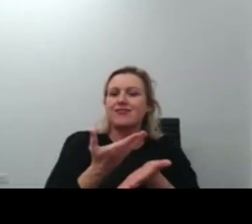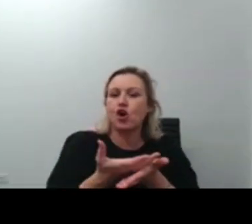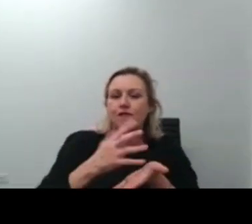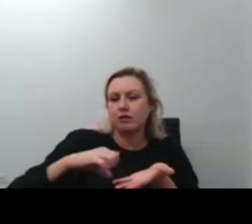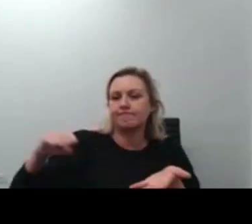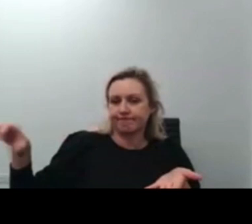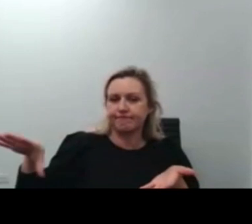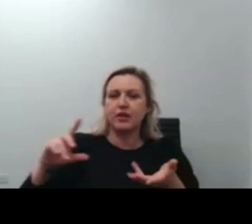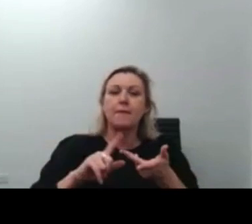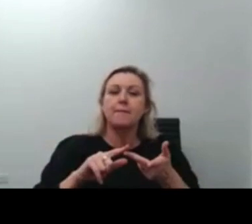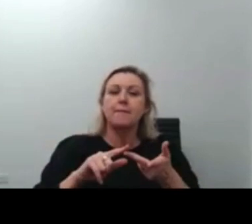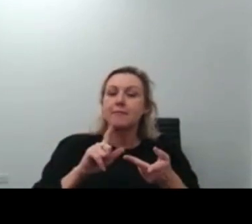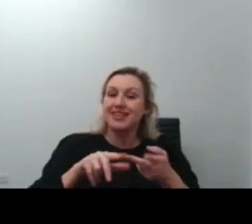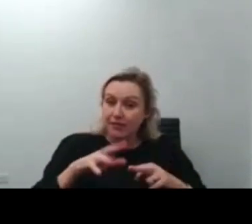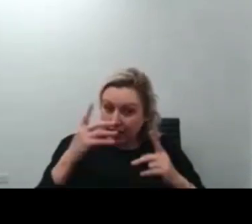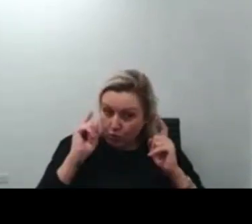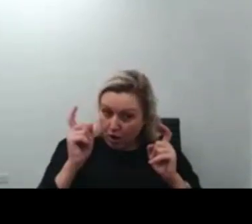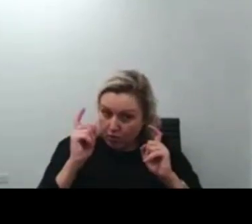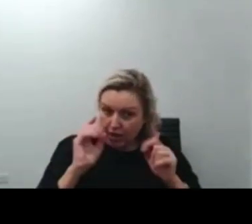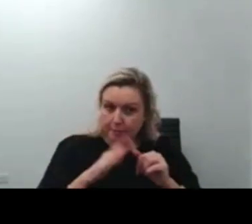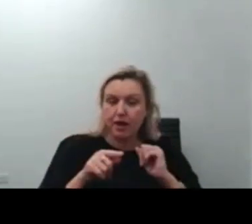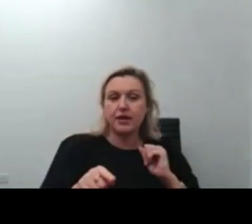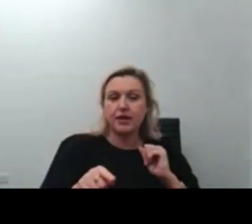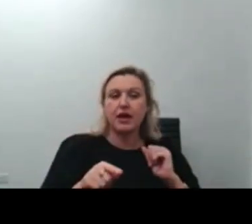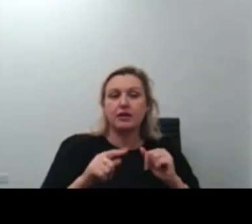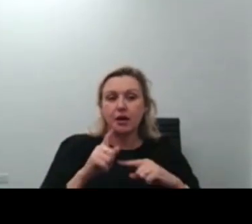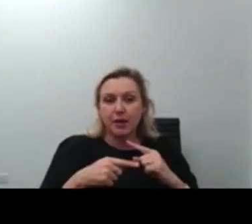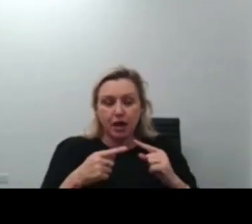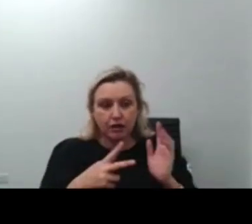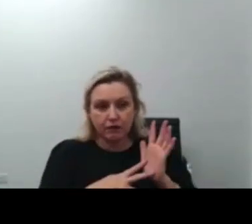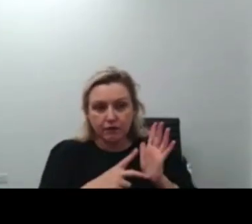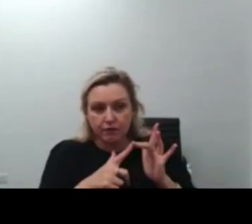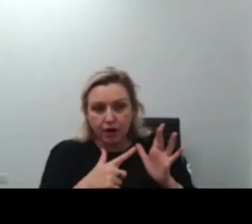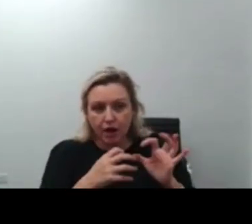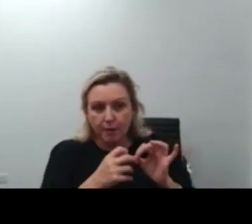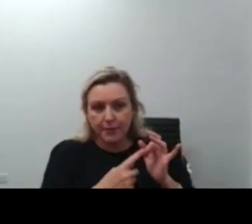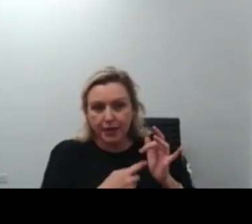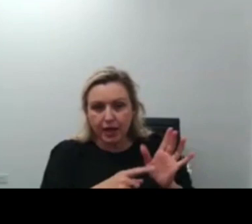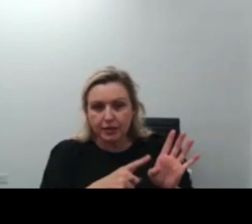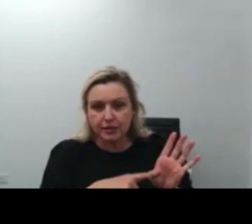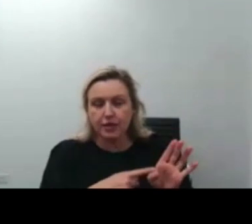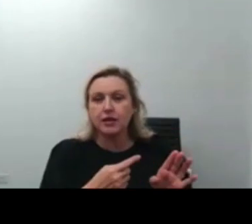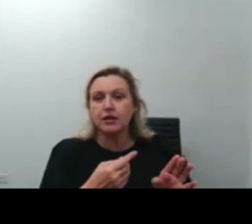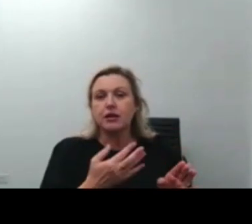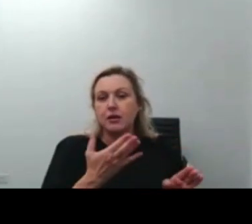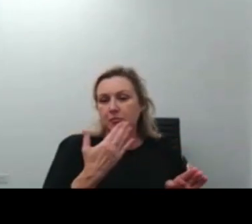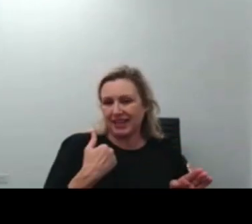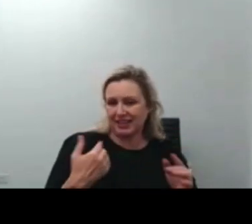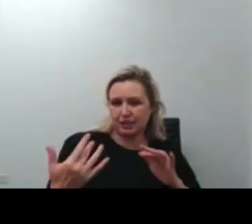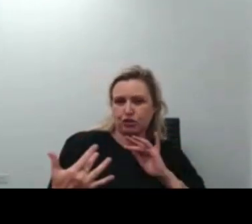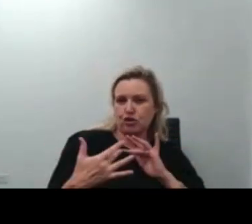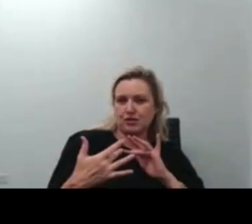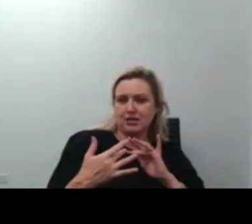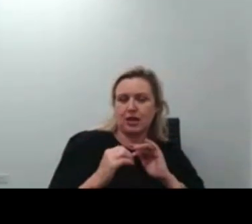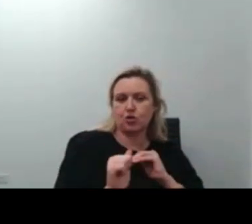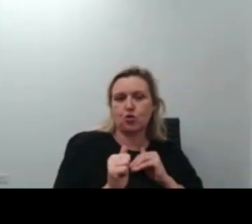being said, if you have any concerns around that, particularly around viability, please talk to your funding arrangement manager in the